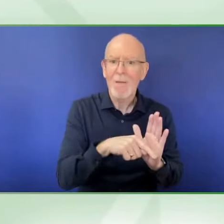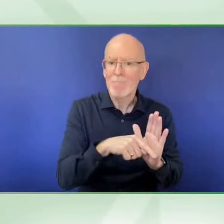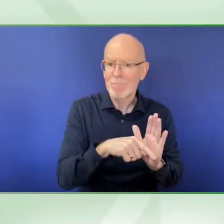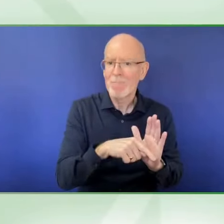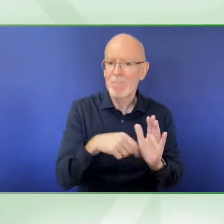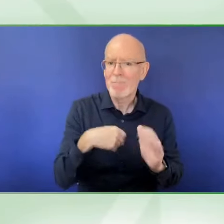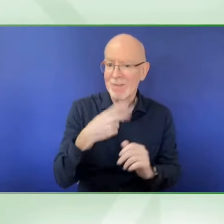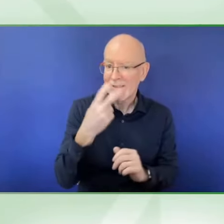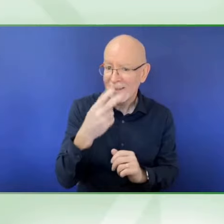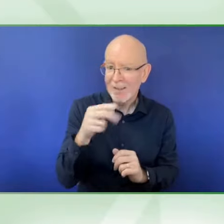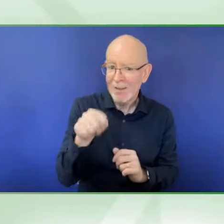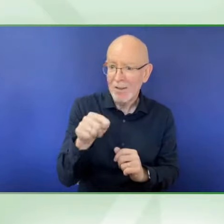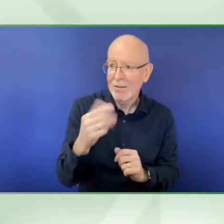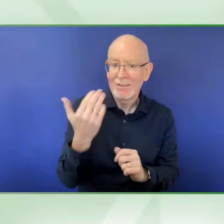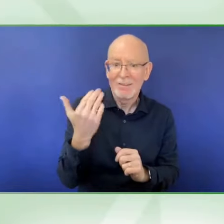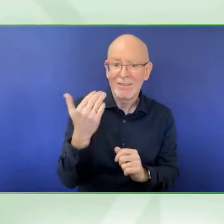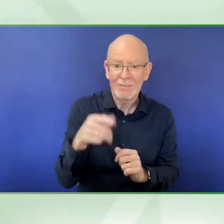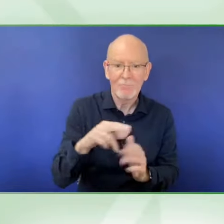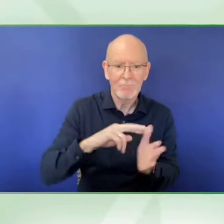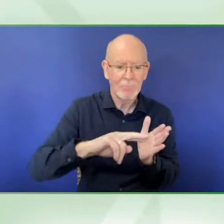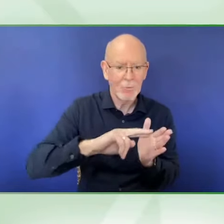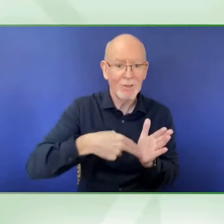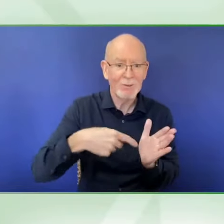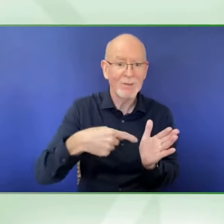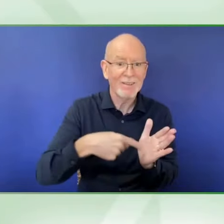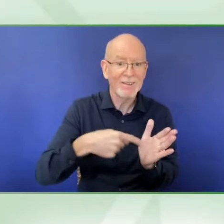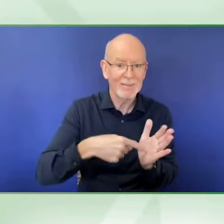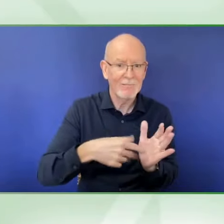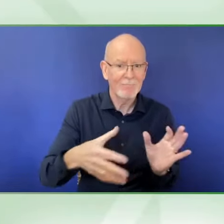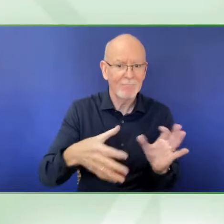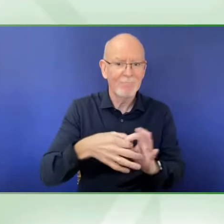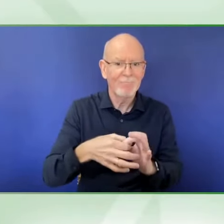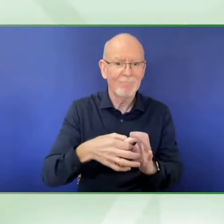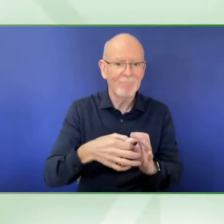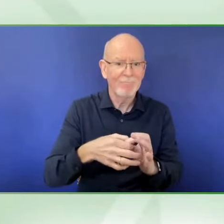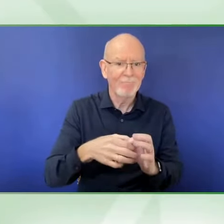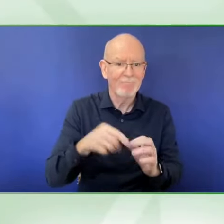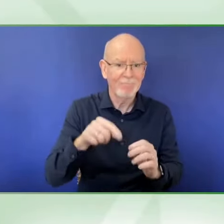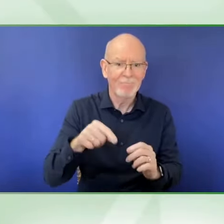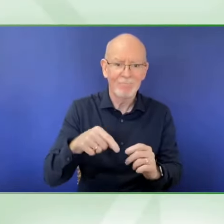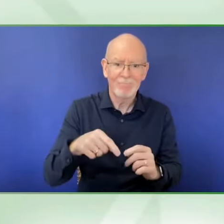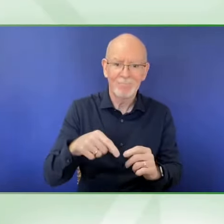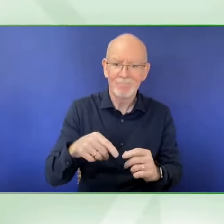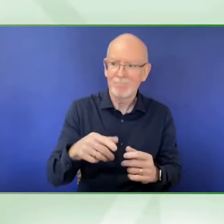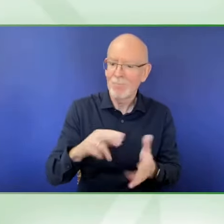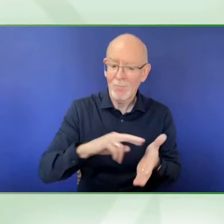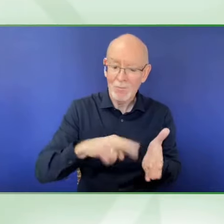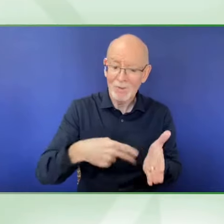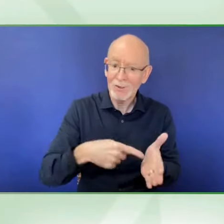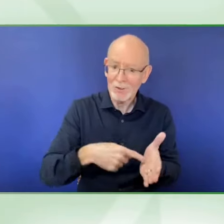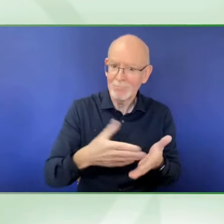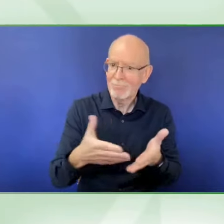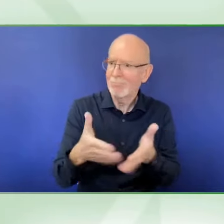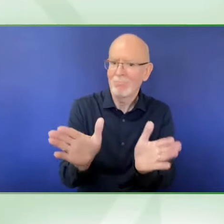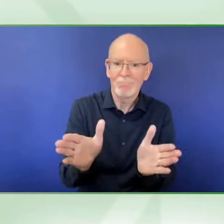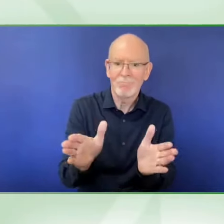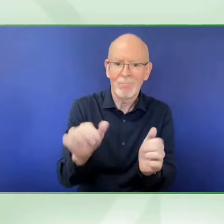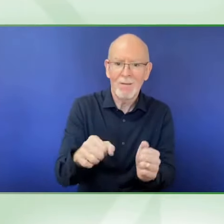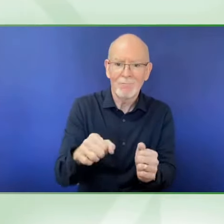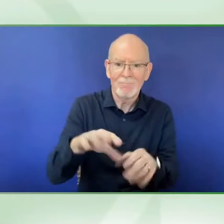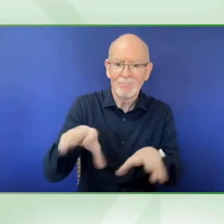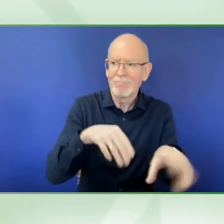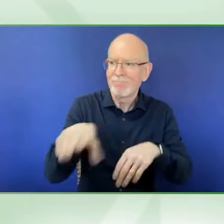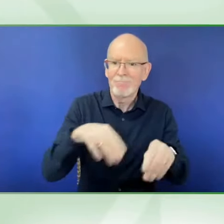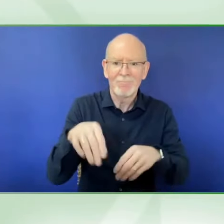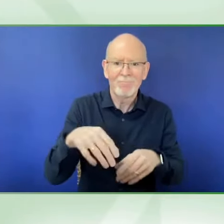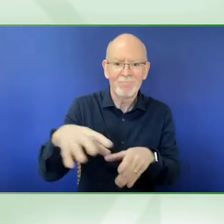had an opportunity because we had a very big earthquake in 2010. And then, we had to reconstruct. We already had